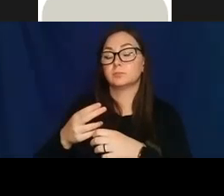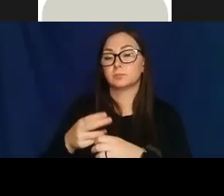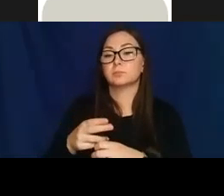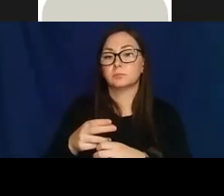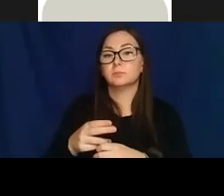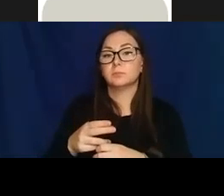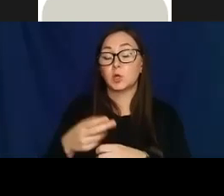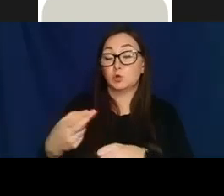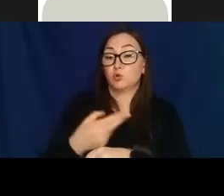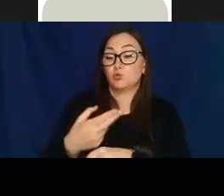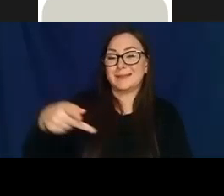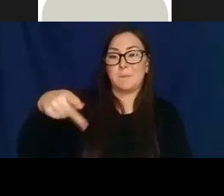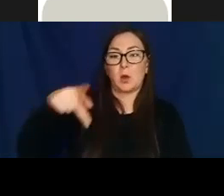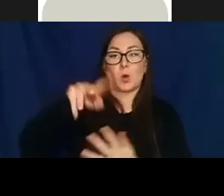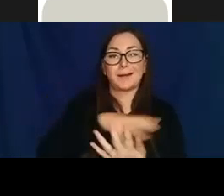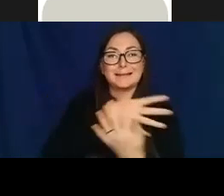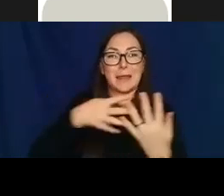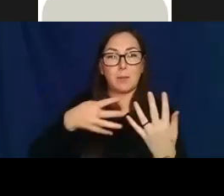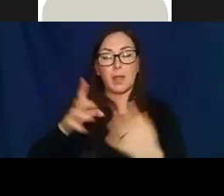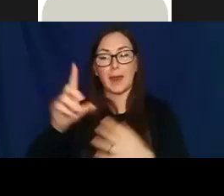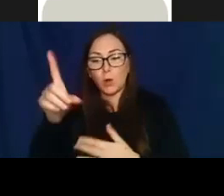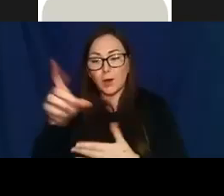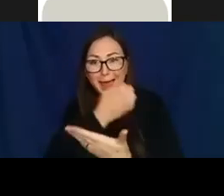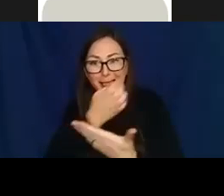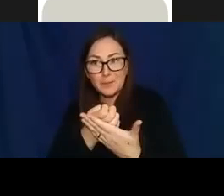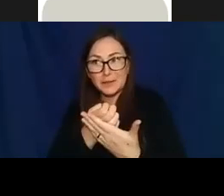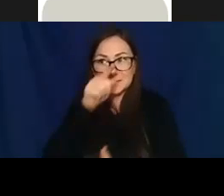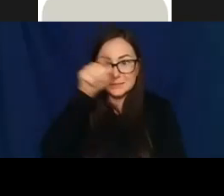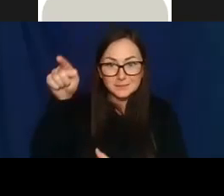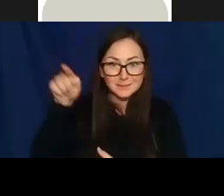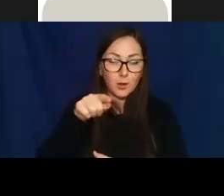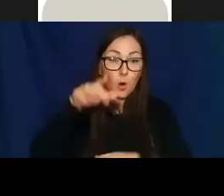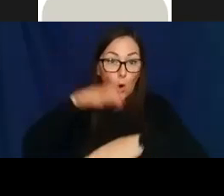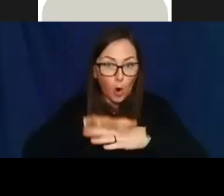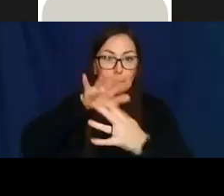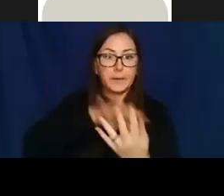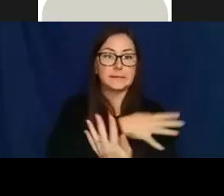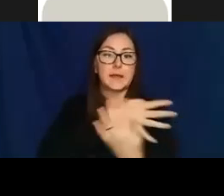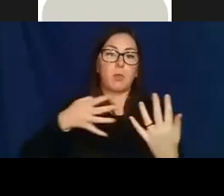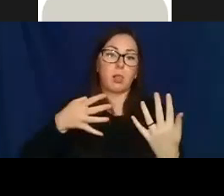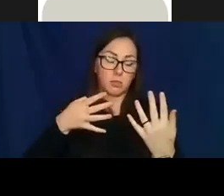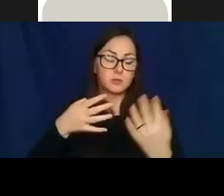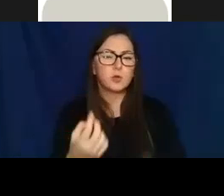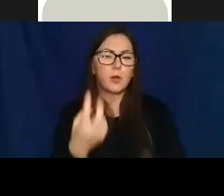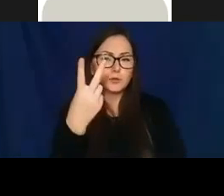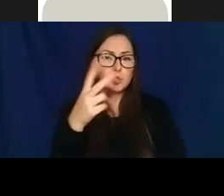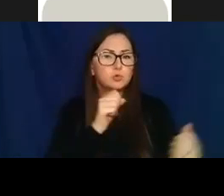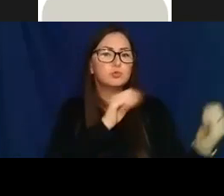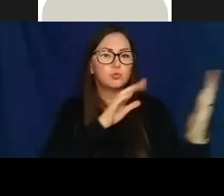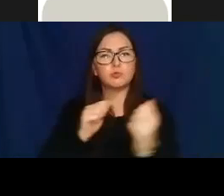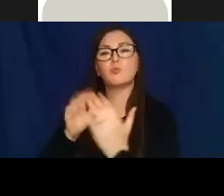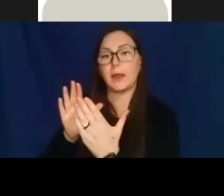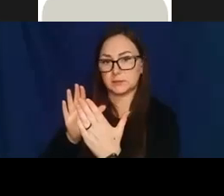is, and not having to memorize this. But if now you got 2 ways to do an